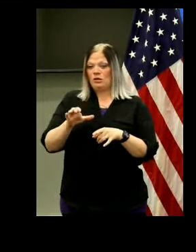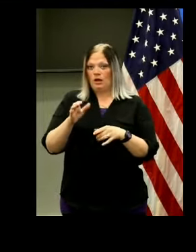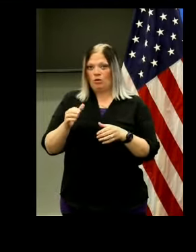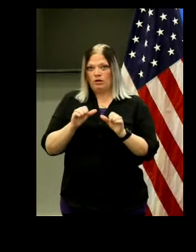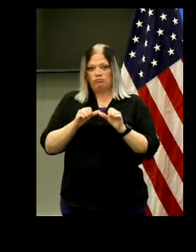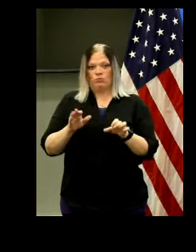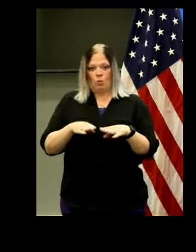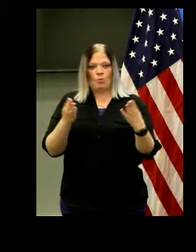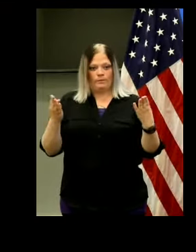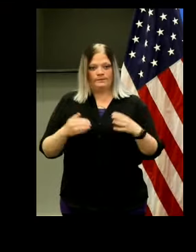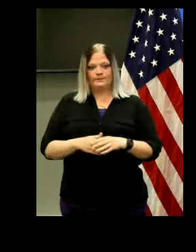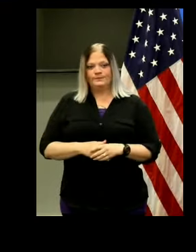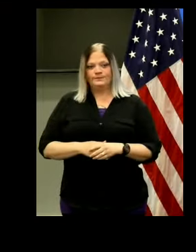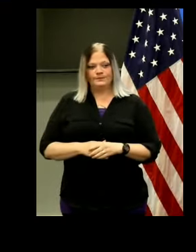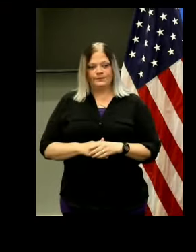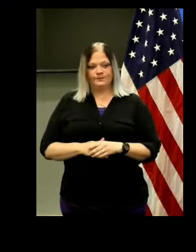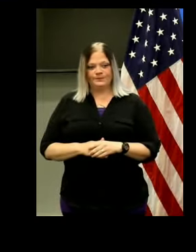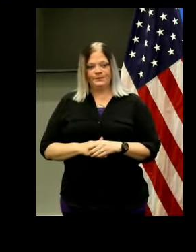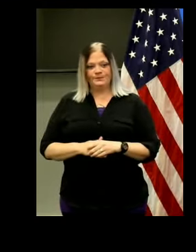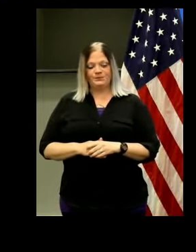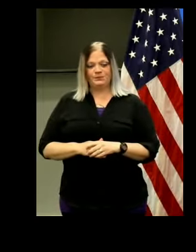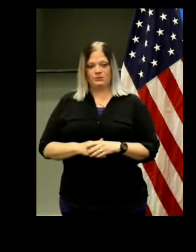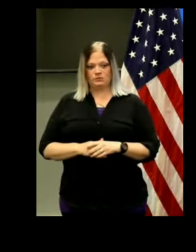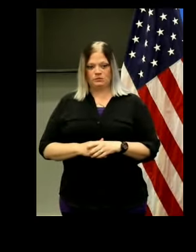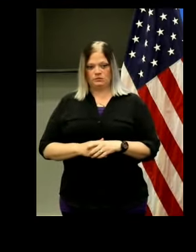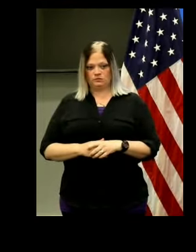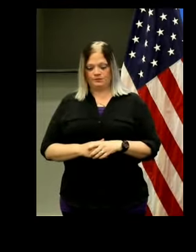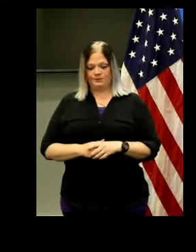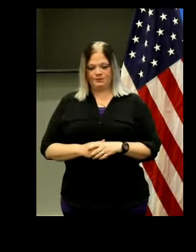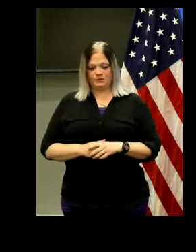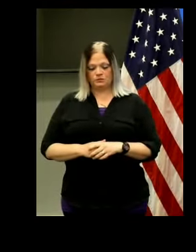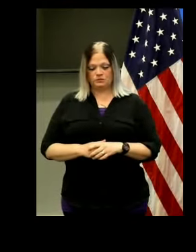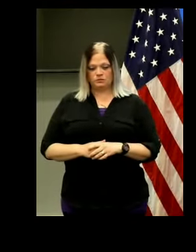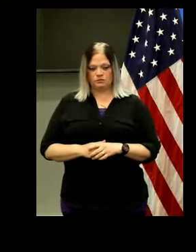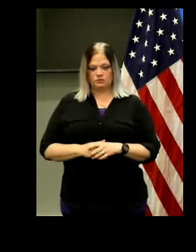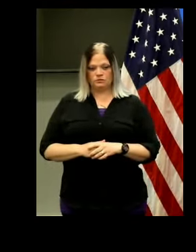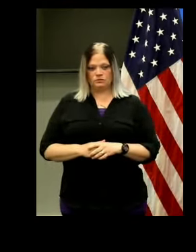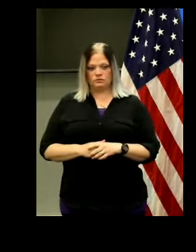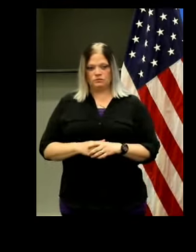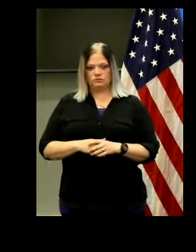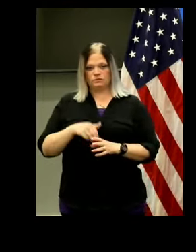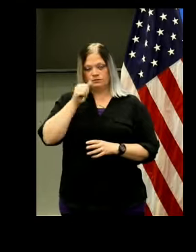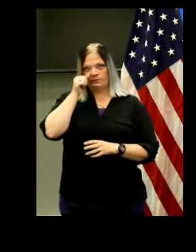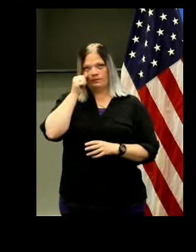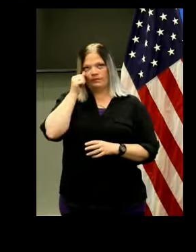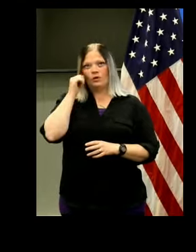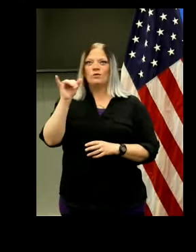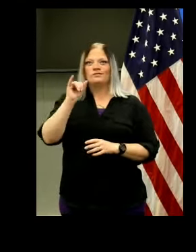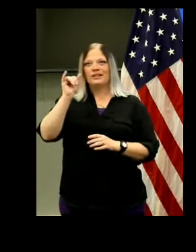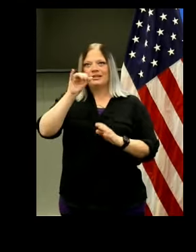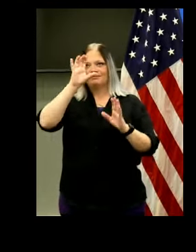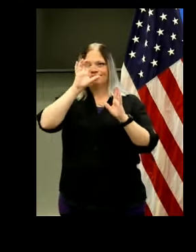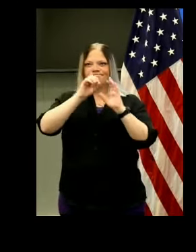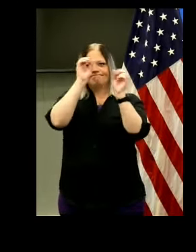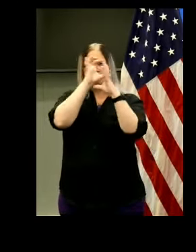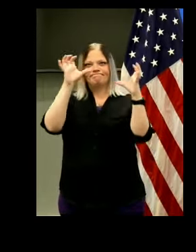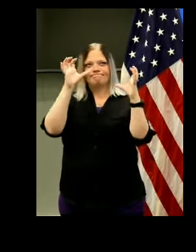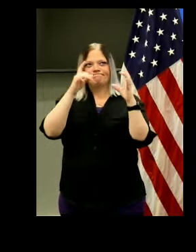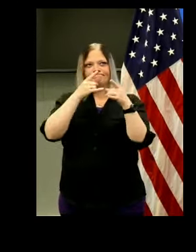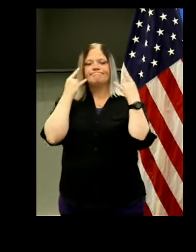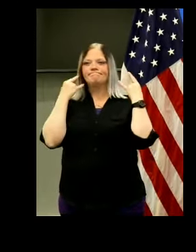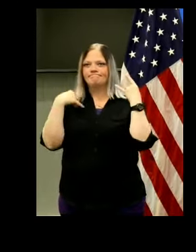opens. So I just want to picture about wearing a mask. And the reason